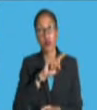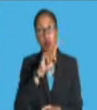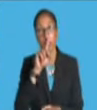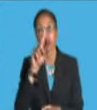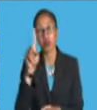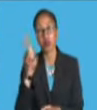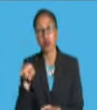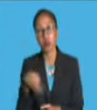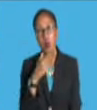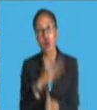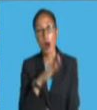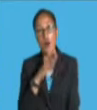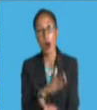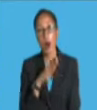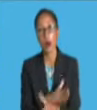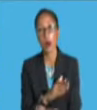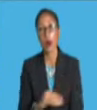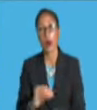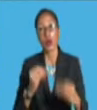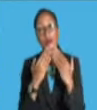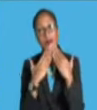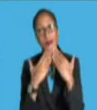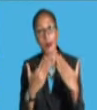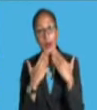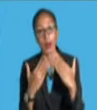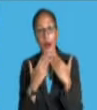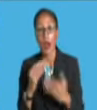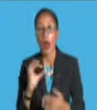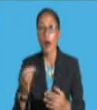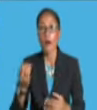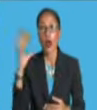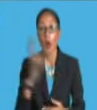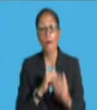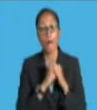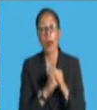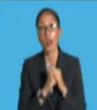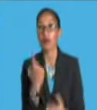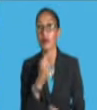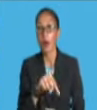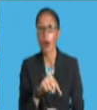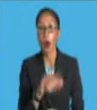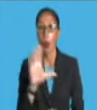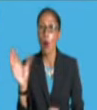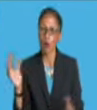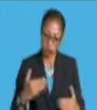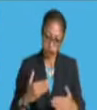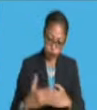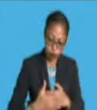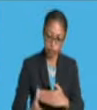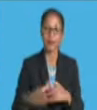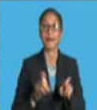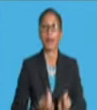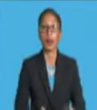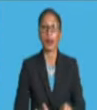well, and I would like to simply say thank you, and not forgetting all my friends who were there with me all the time. Madam